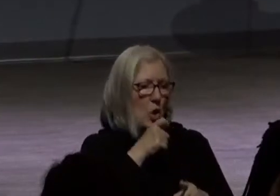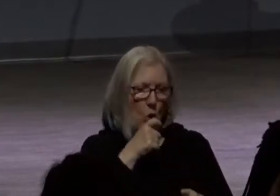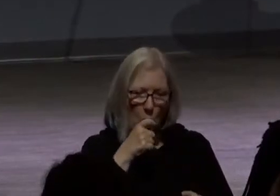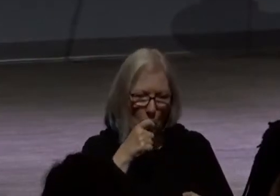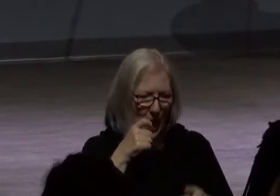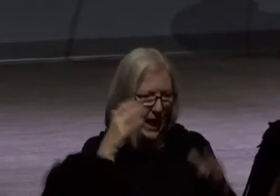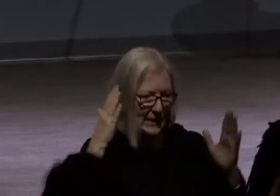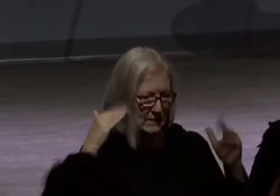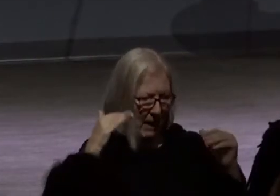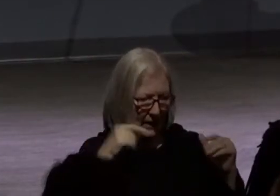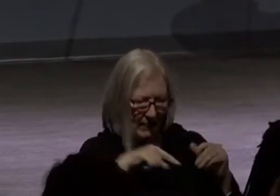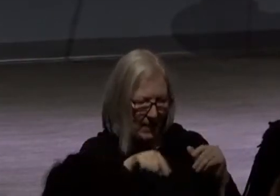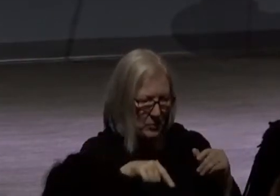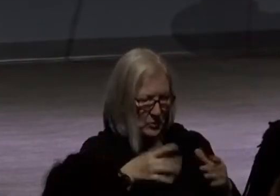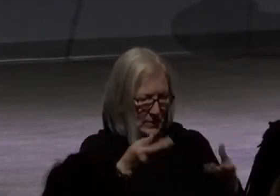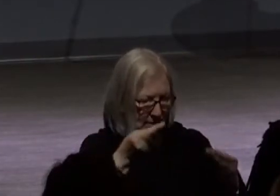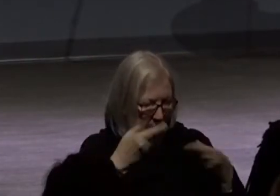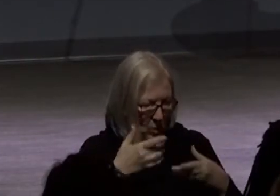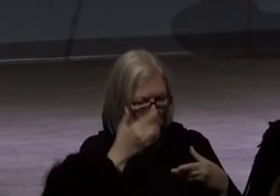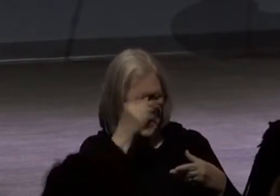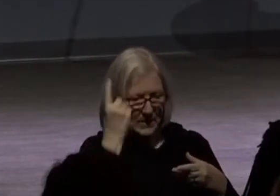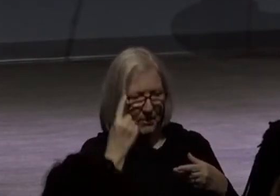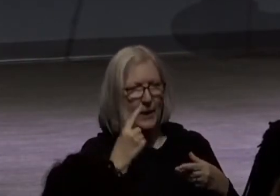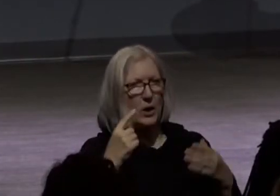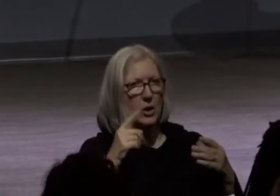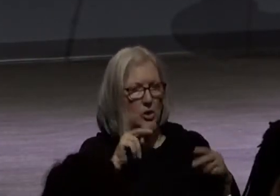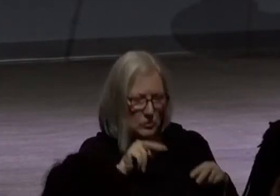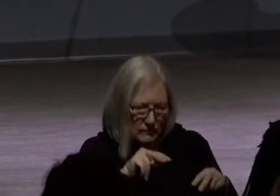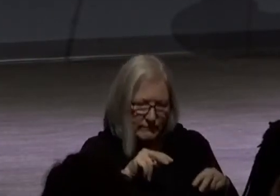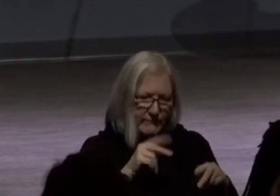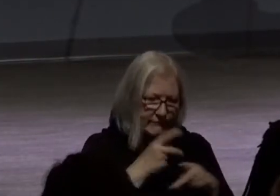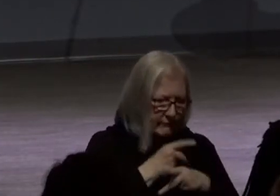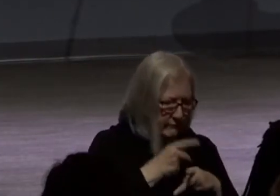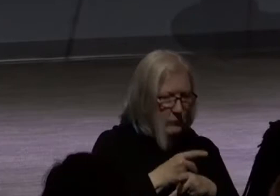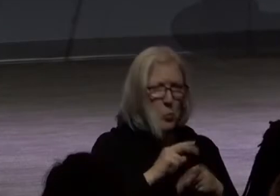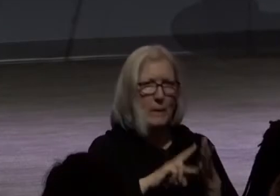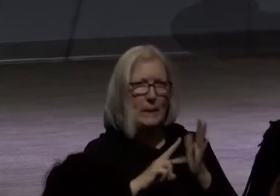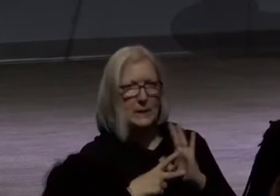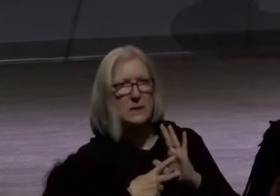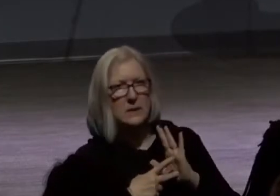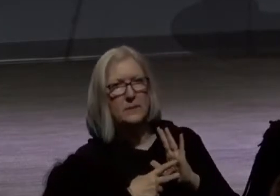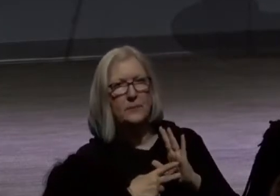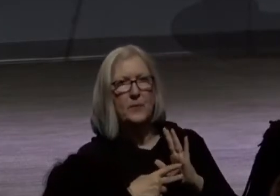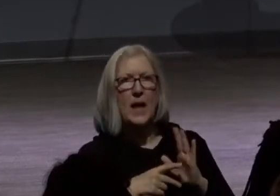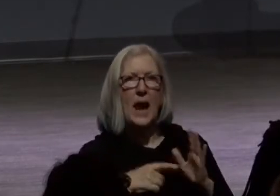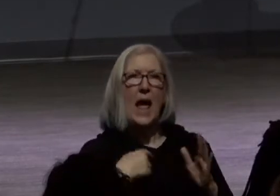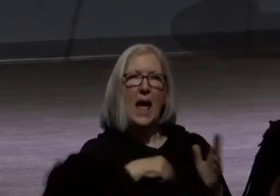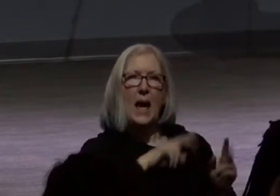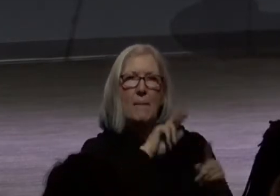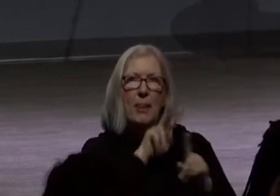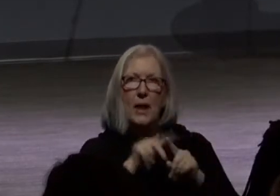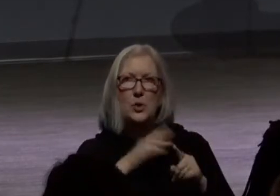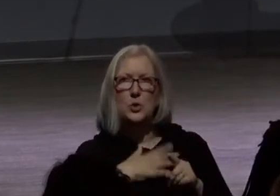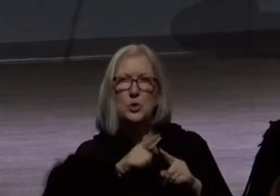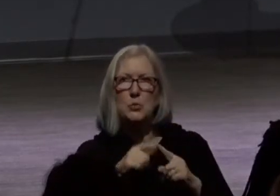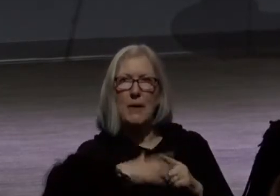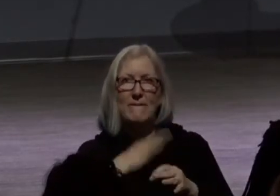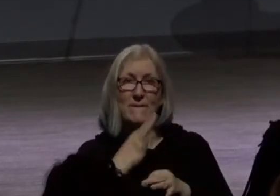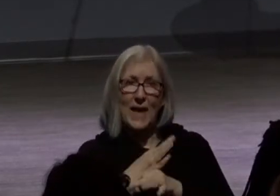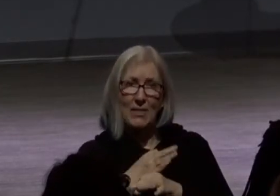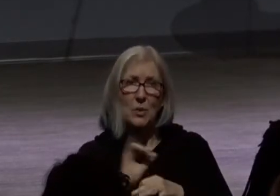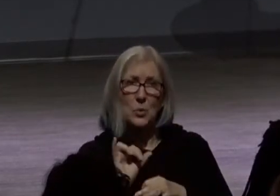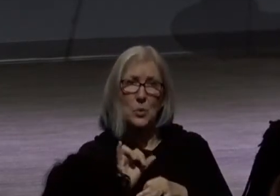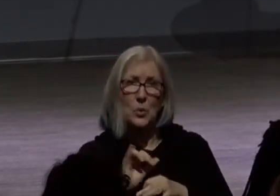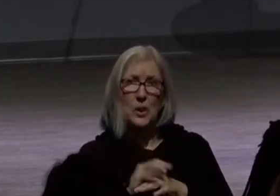yourself. I brought that to my faith. And as I began to understand the Bible and to pull it apart, especially in my grad work, as we get down into